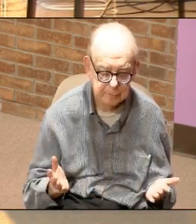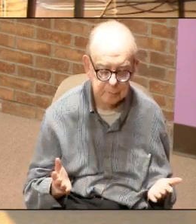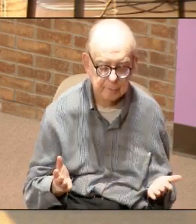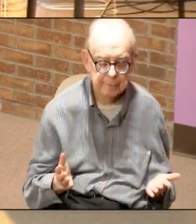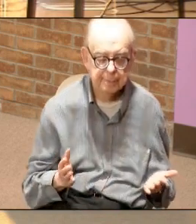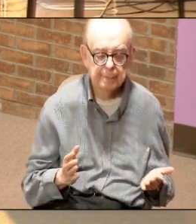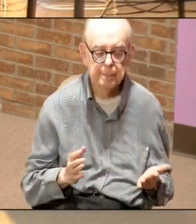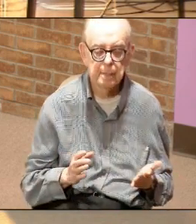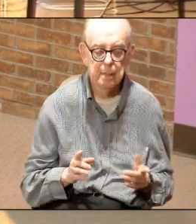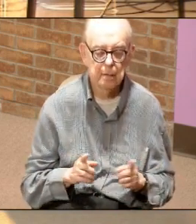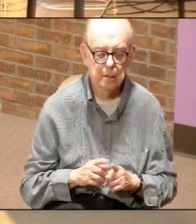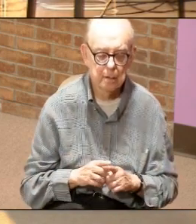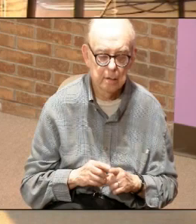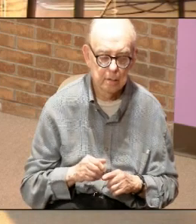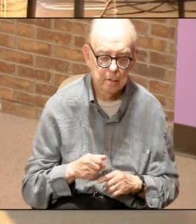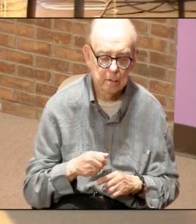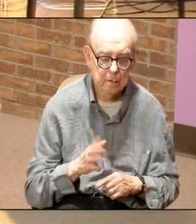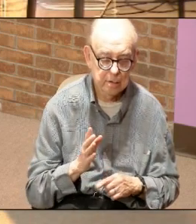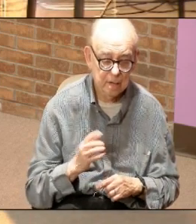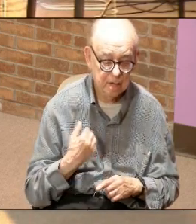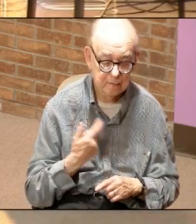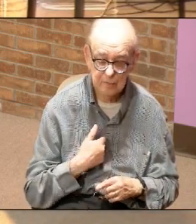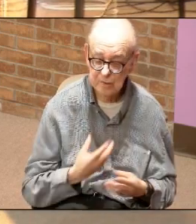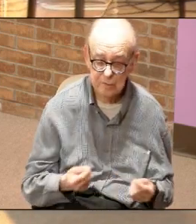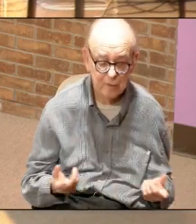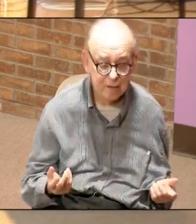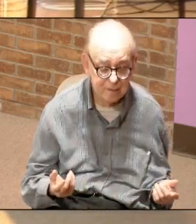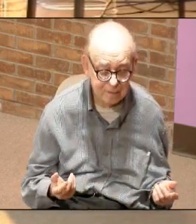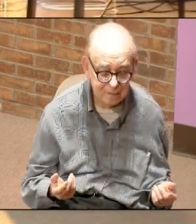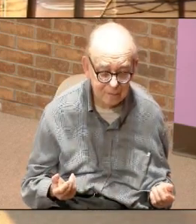like, God, what are we going to do?